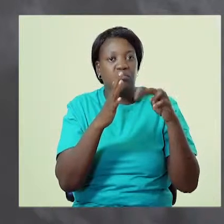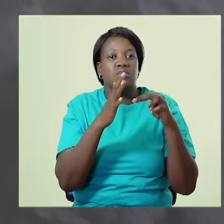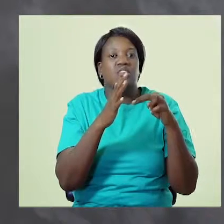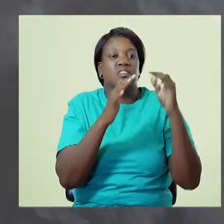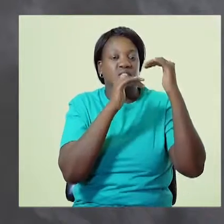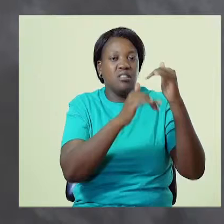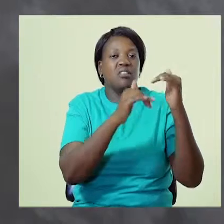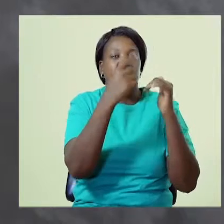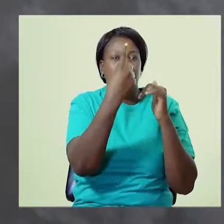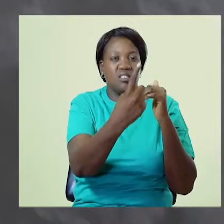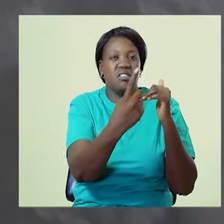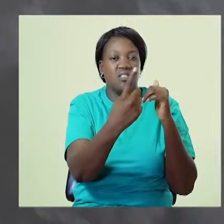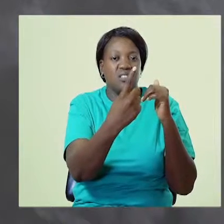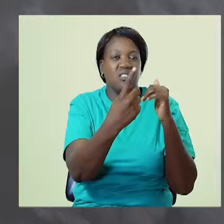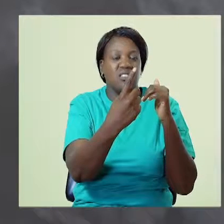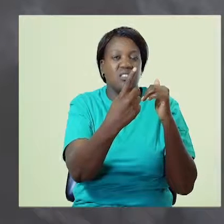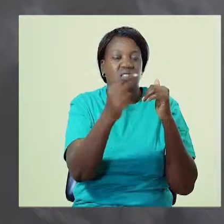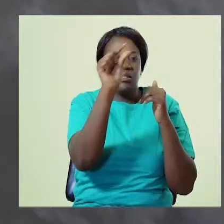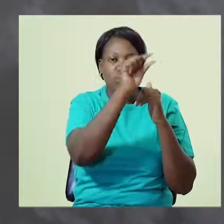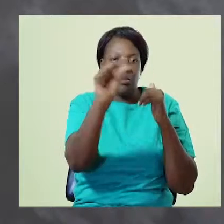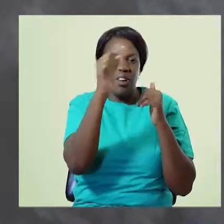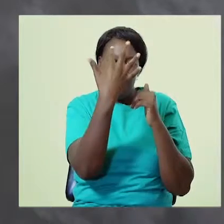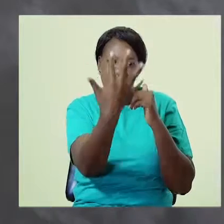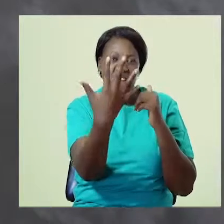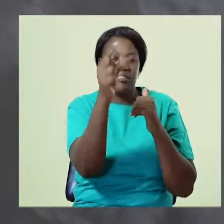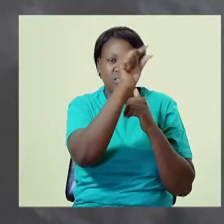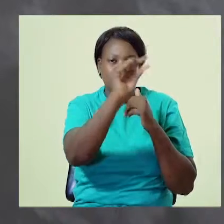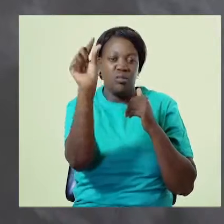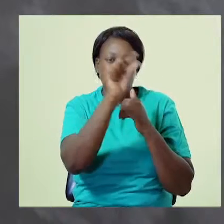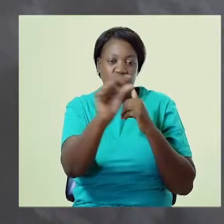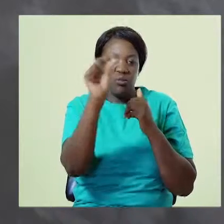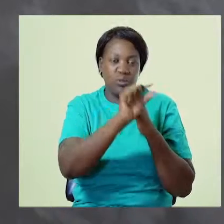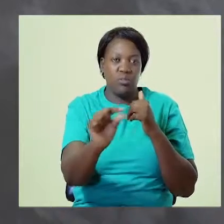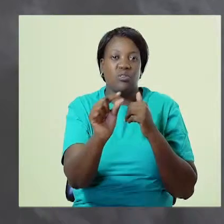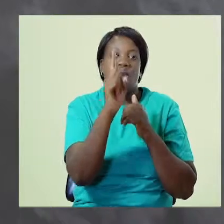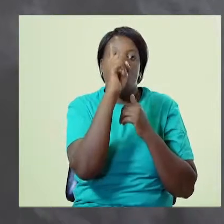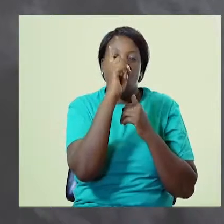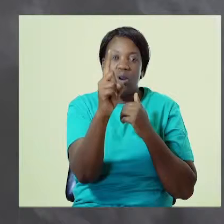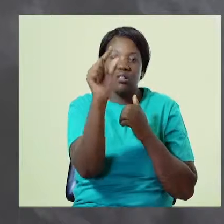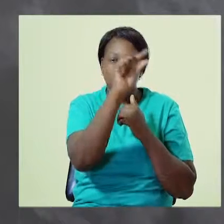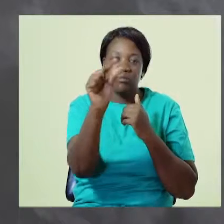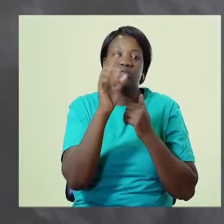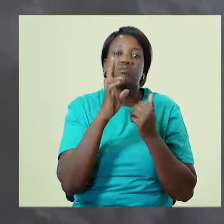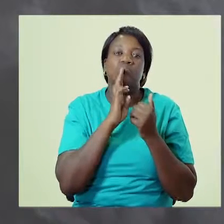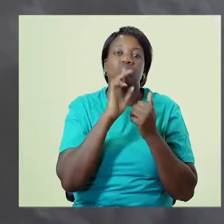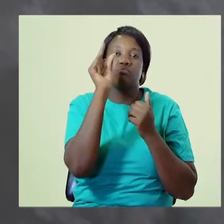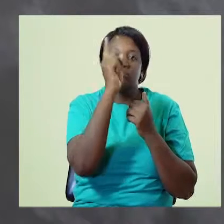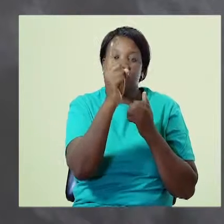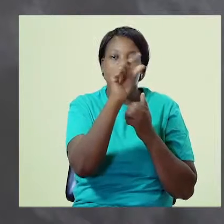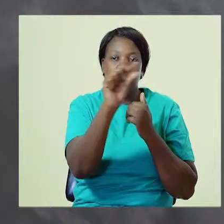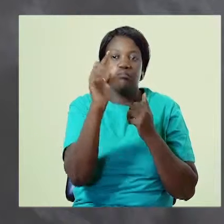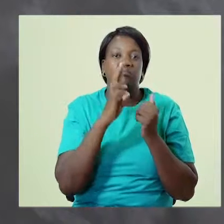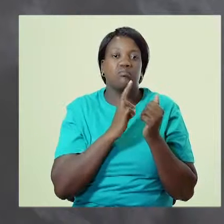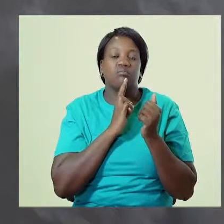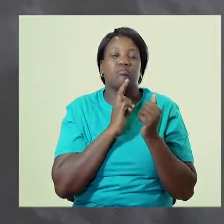section A has 5 short statements with questions requiring 1-word answers. Now, each statement